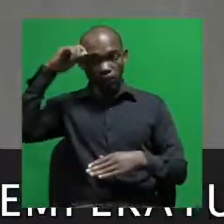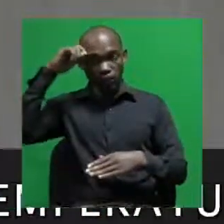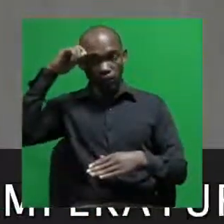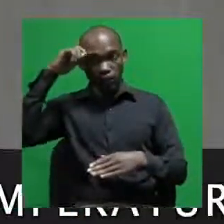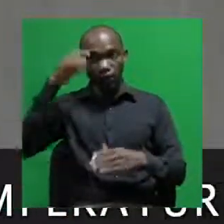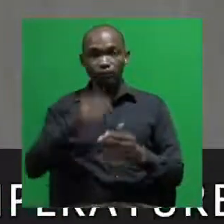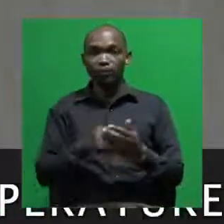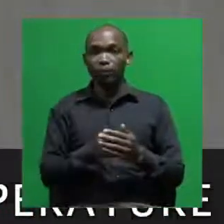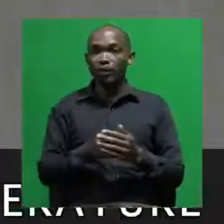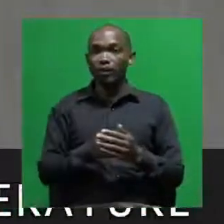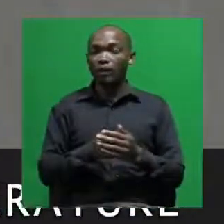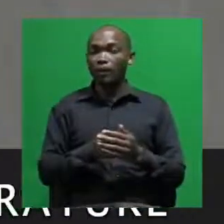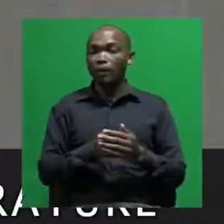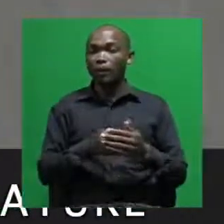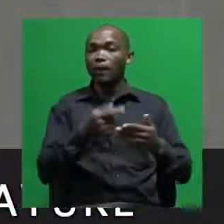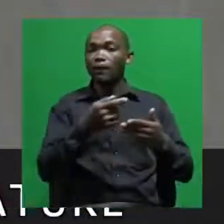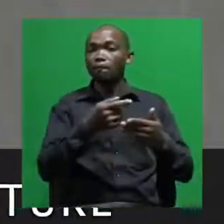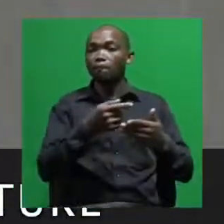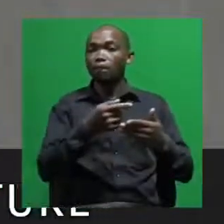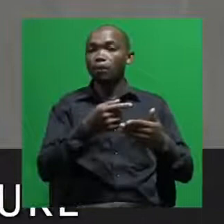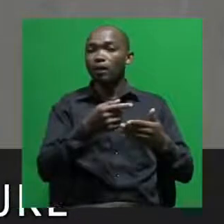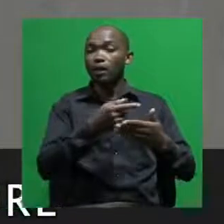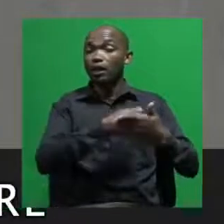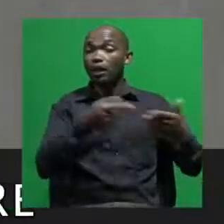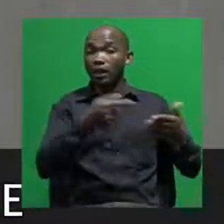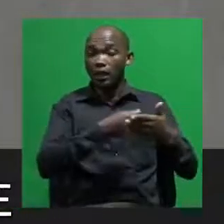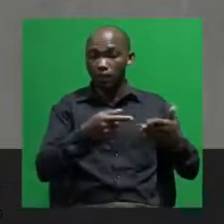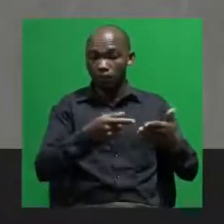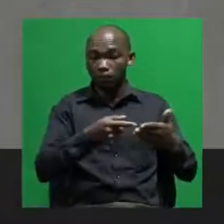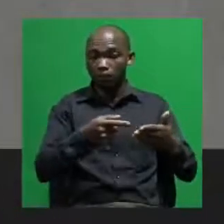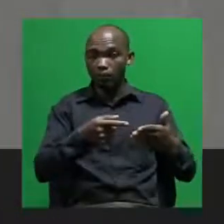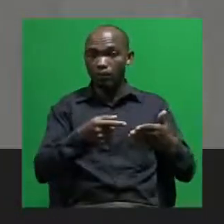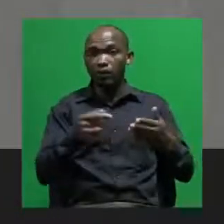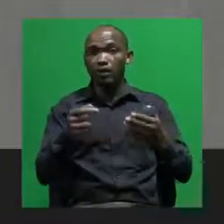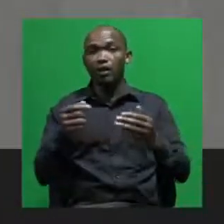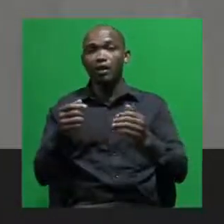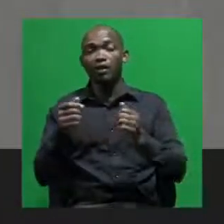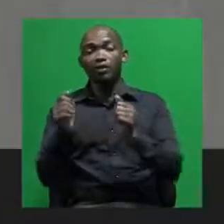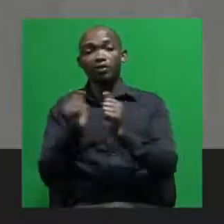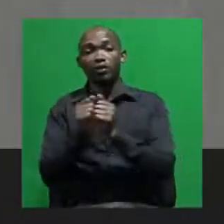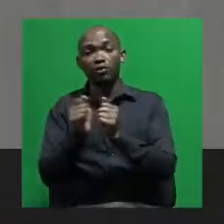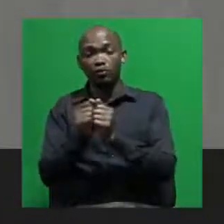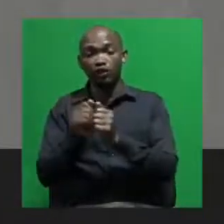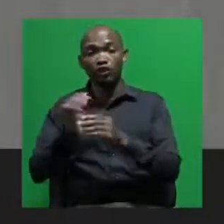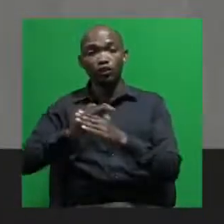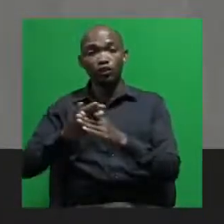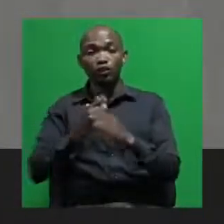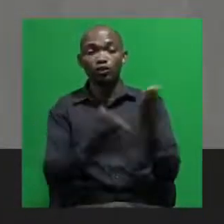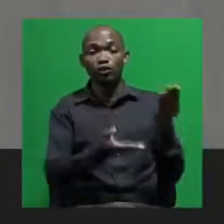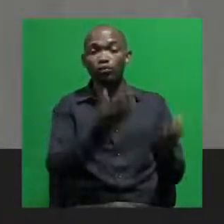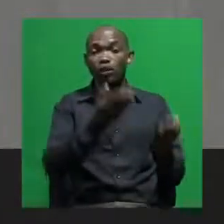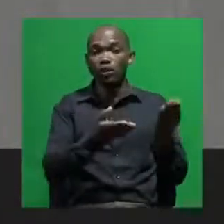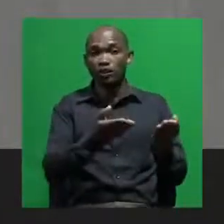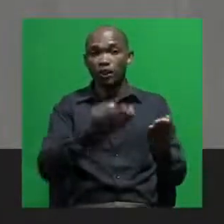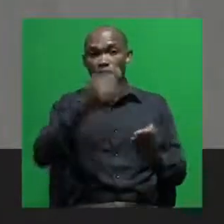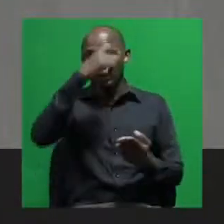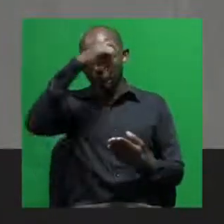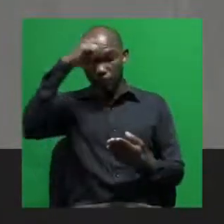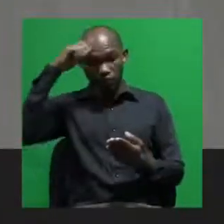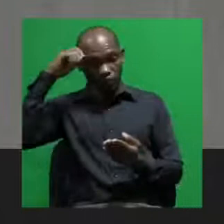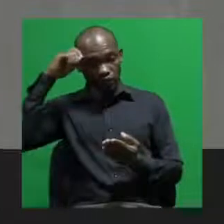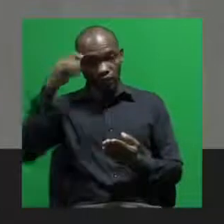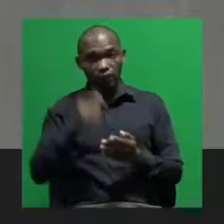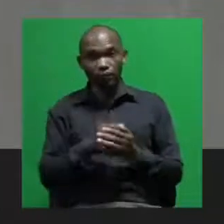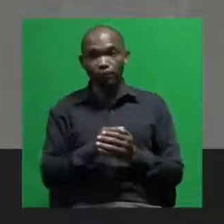the device that is used to measure the temperature of the body. And lastly, list